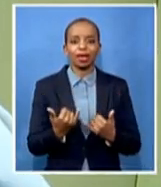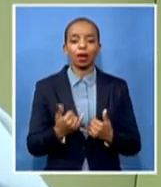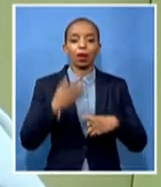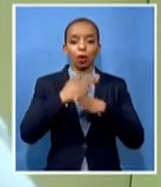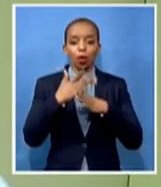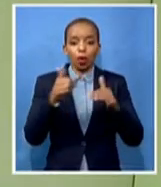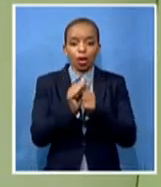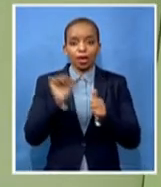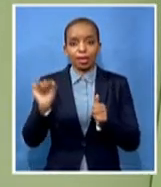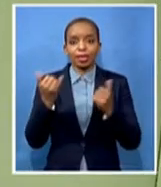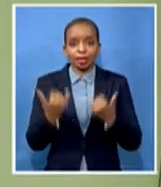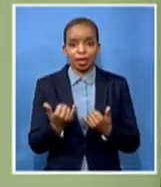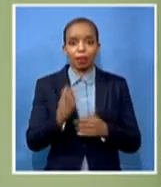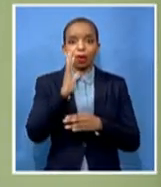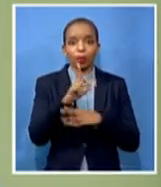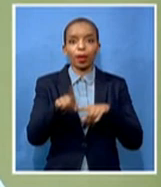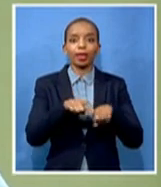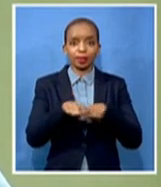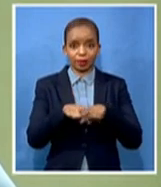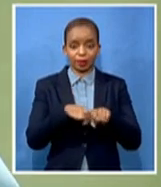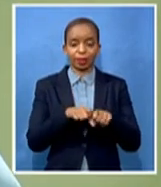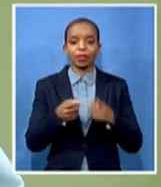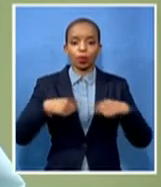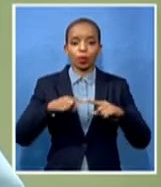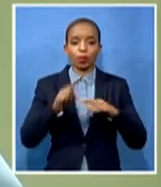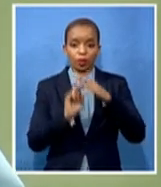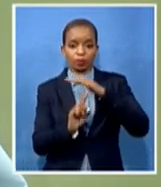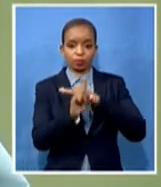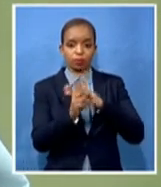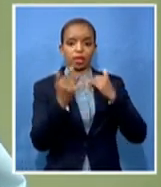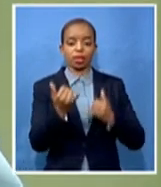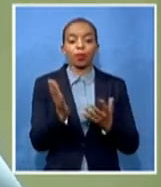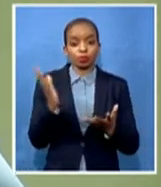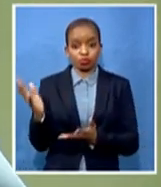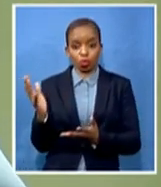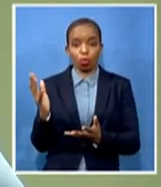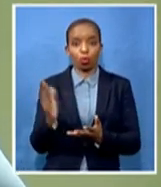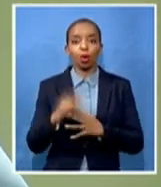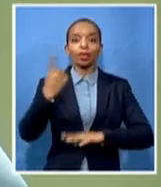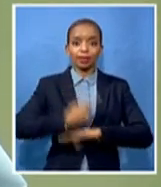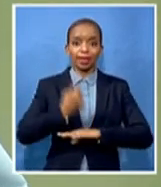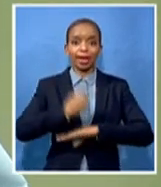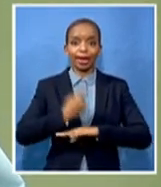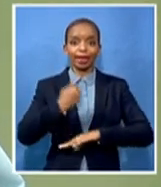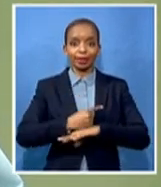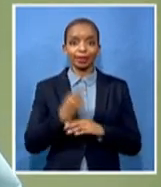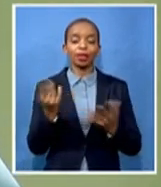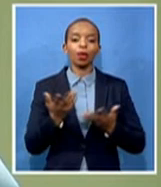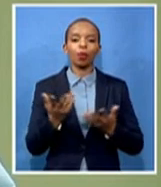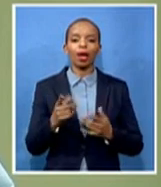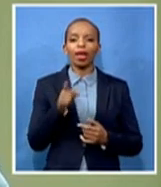in, and this is what it is like on a daily basis, where those who are in the front line, in the middle of their duties, they